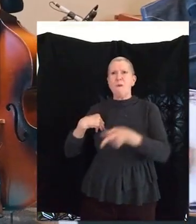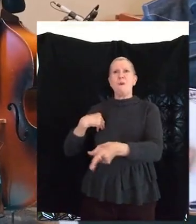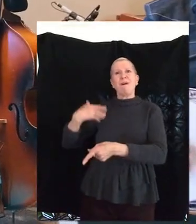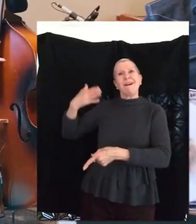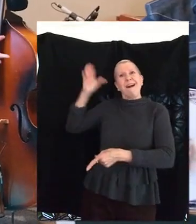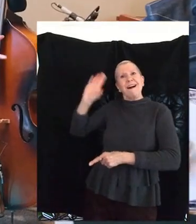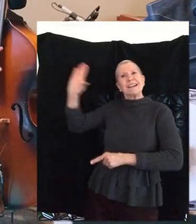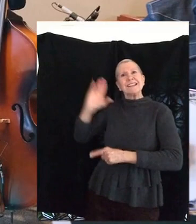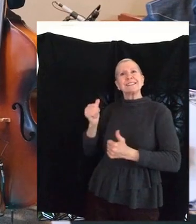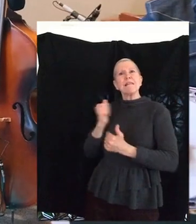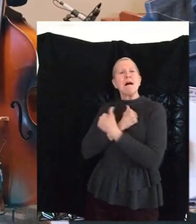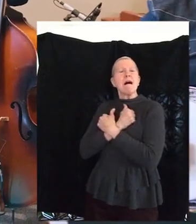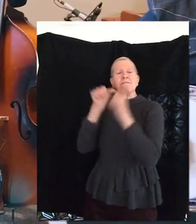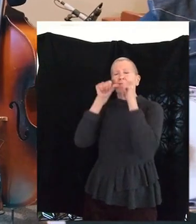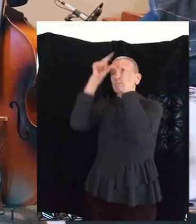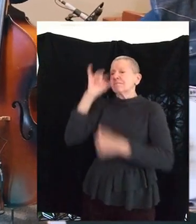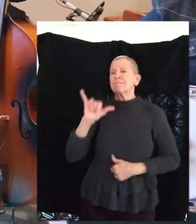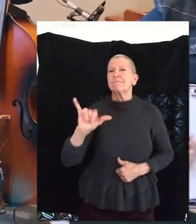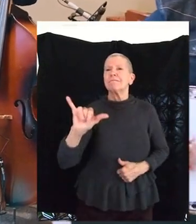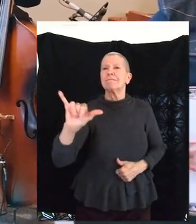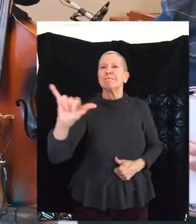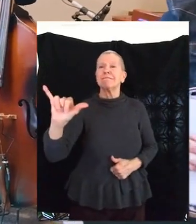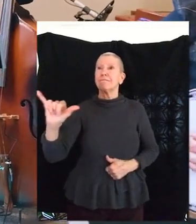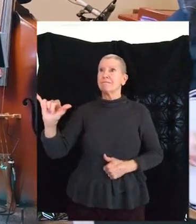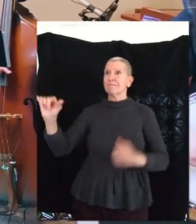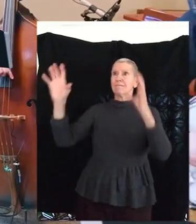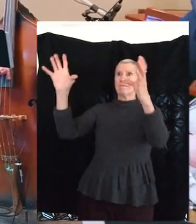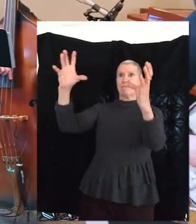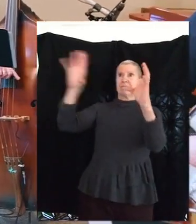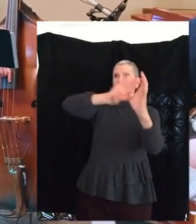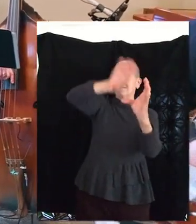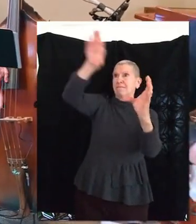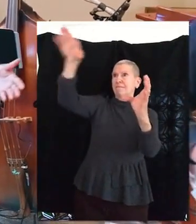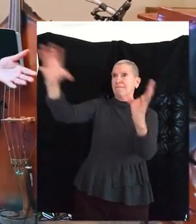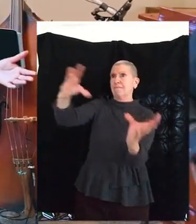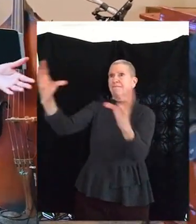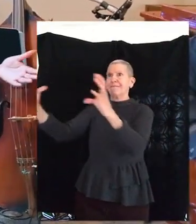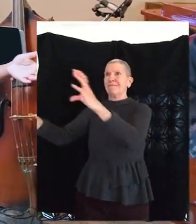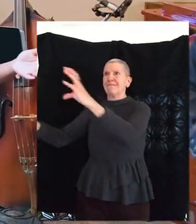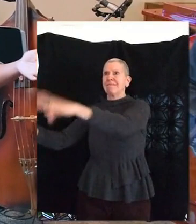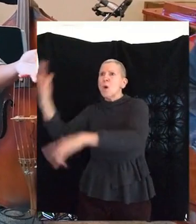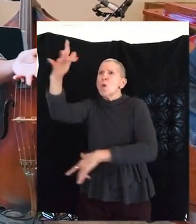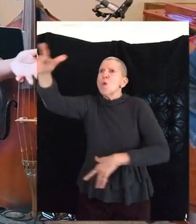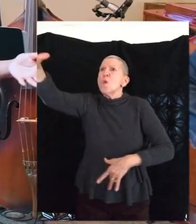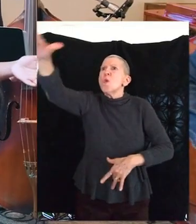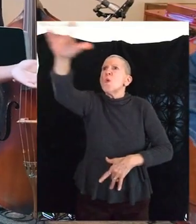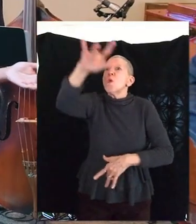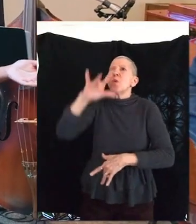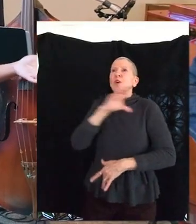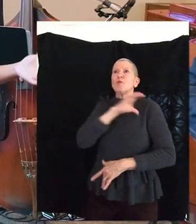is everlasting. An empty tomb, a risen Christ, God's love